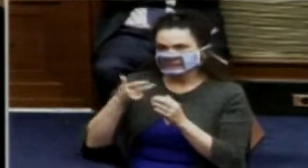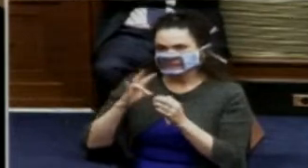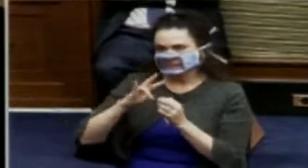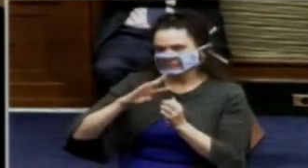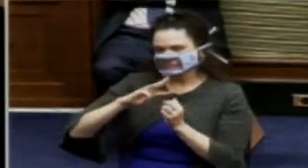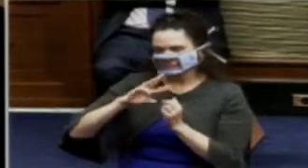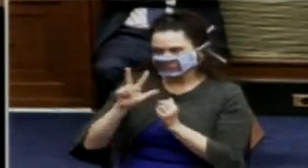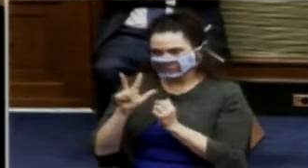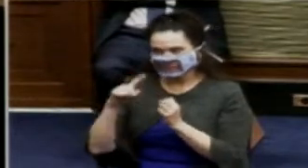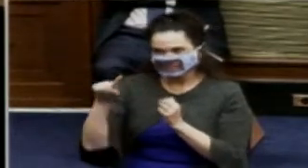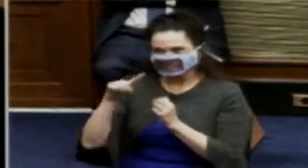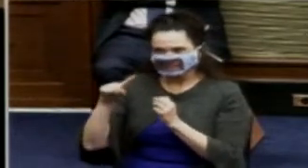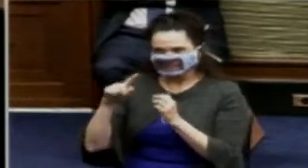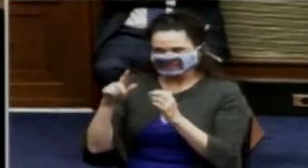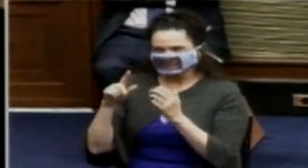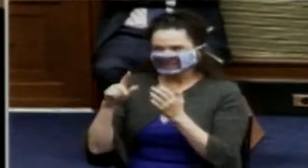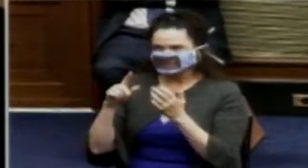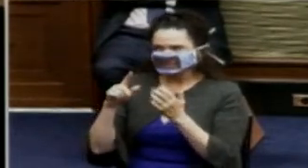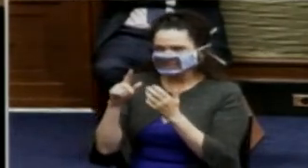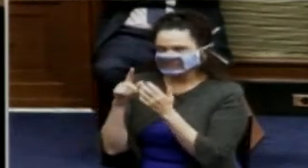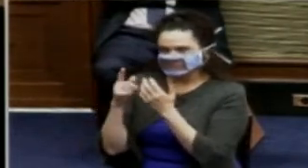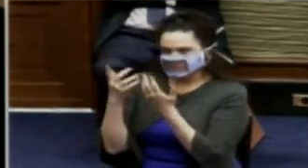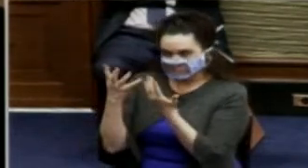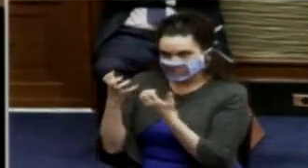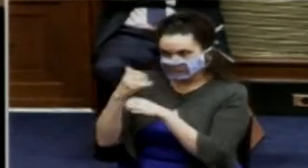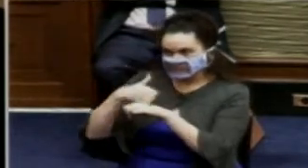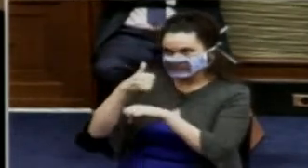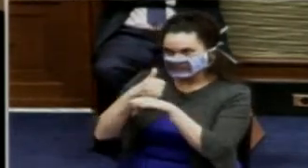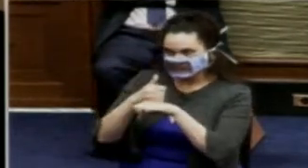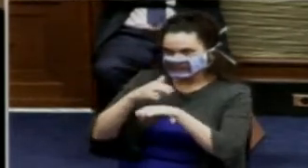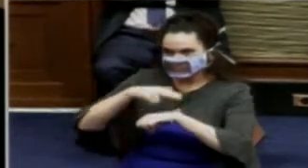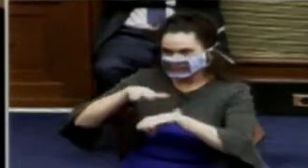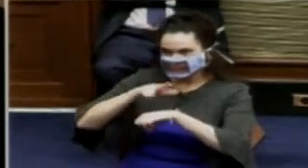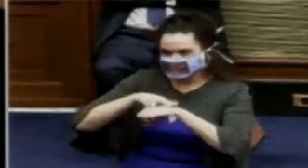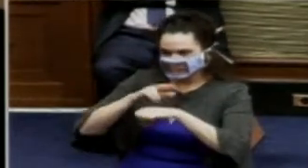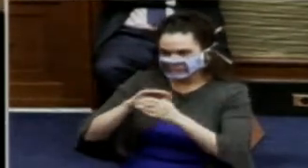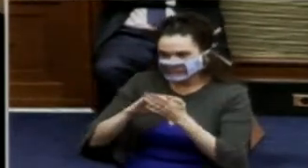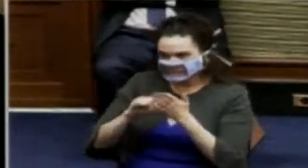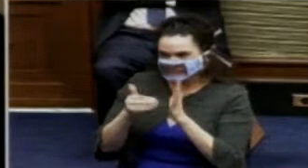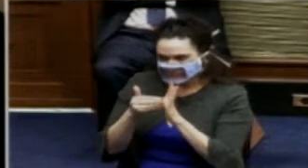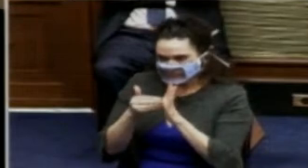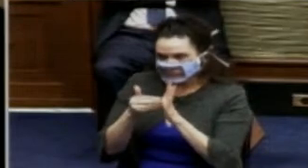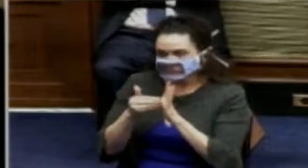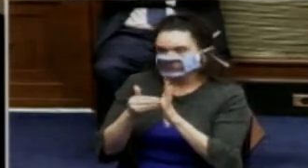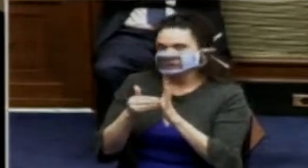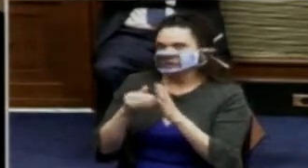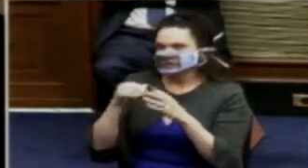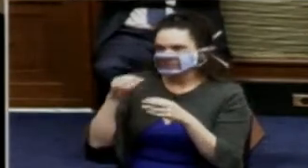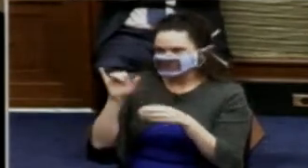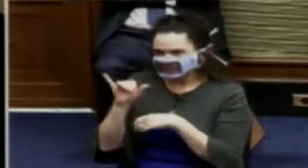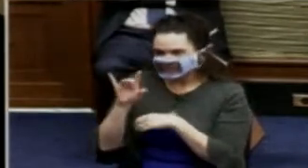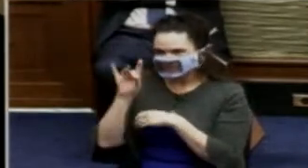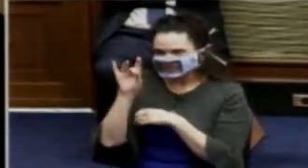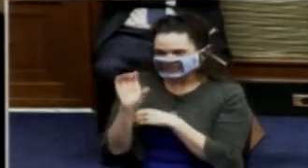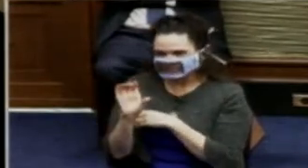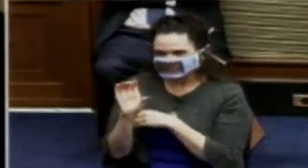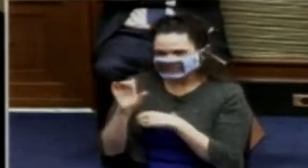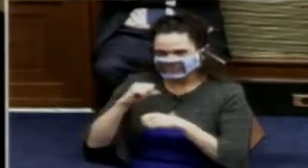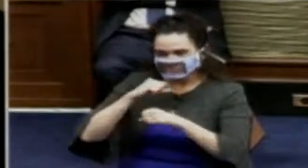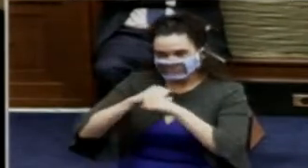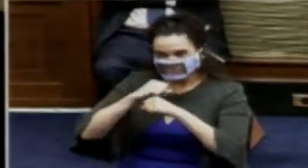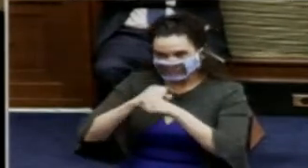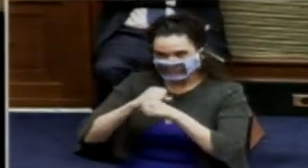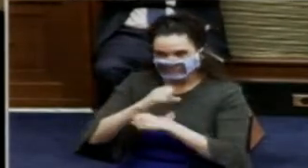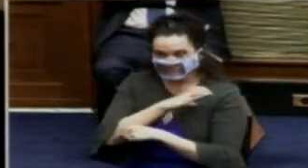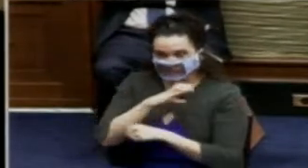a national center like the District of Columbia to protect the interests of Congress, flies out of the window in the